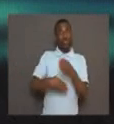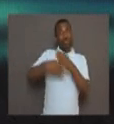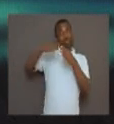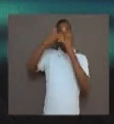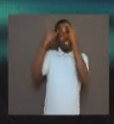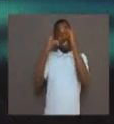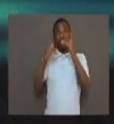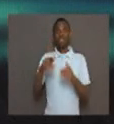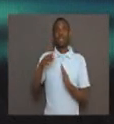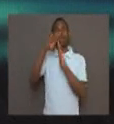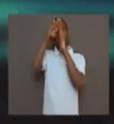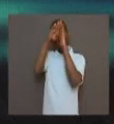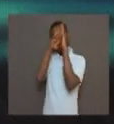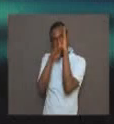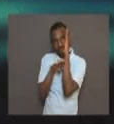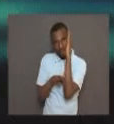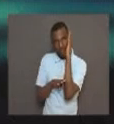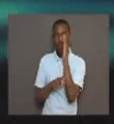to decline.